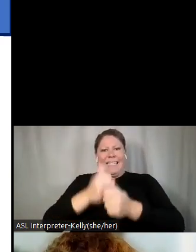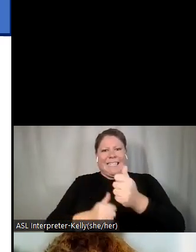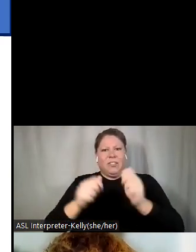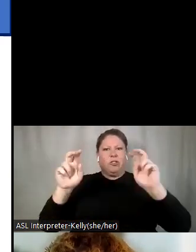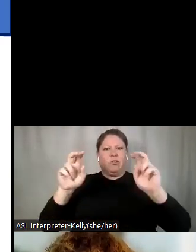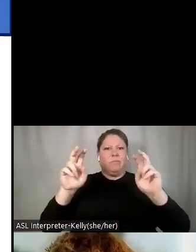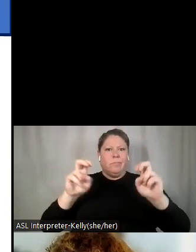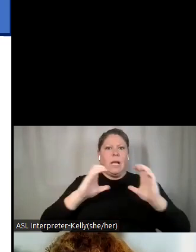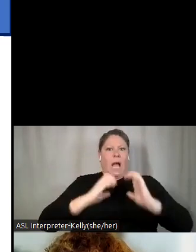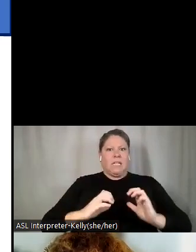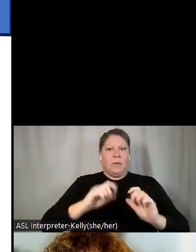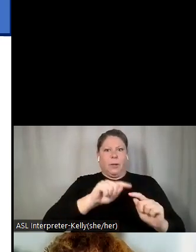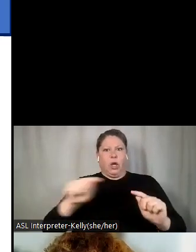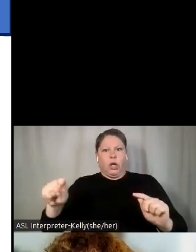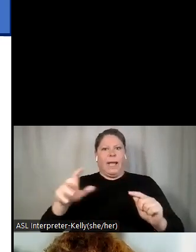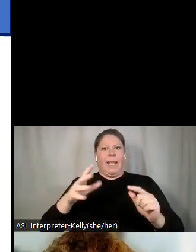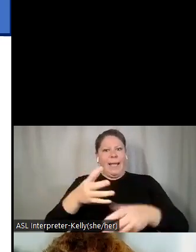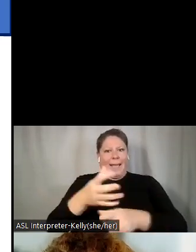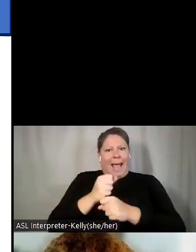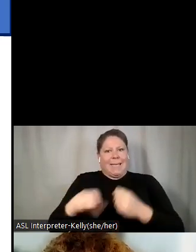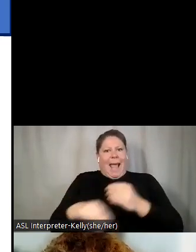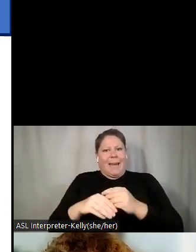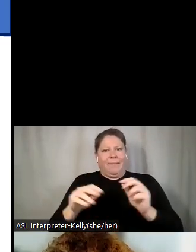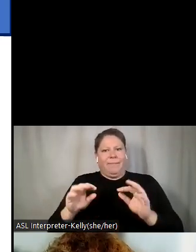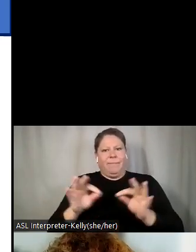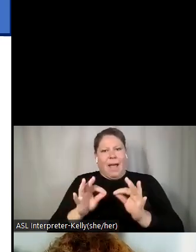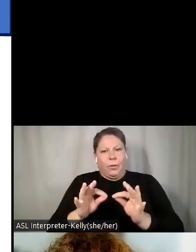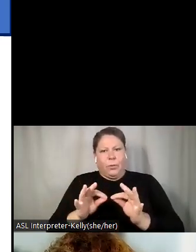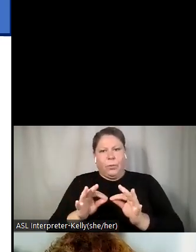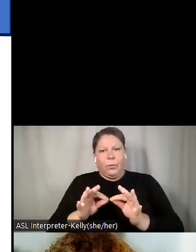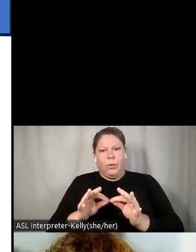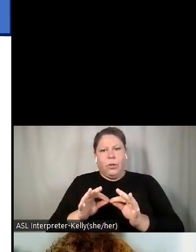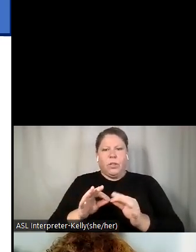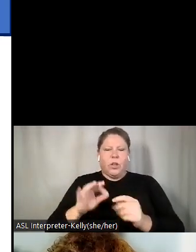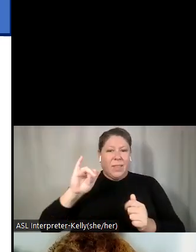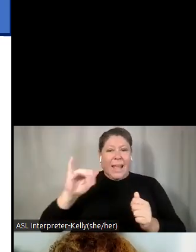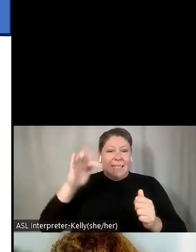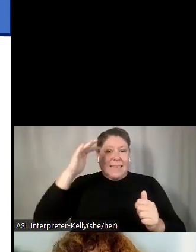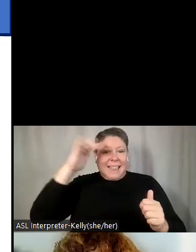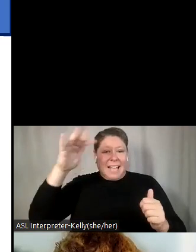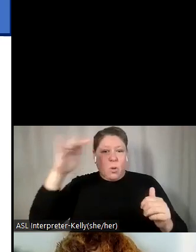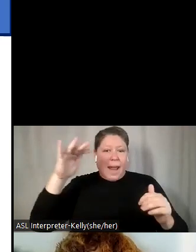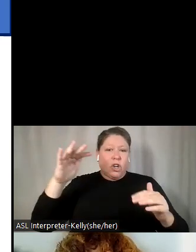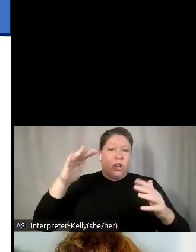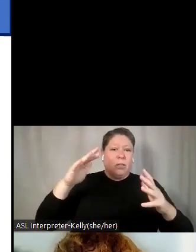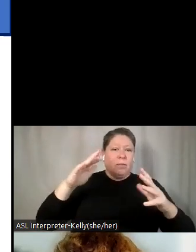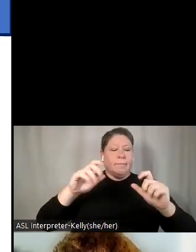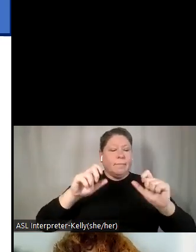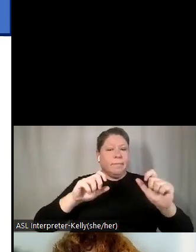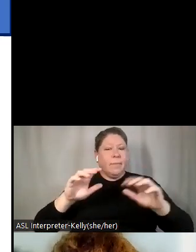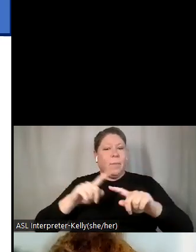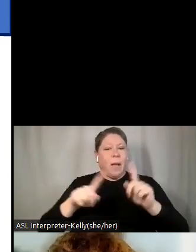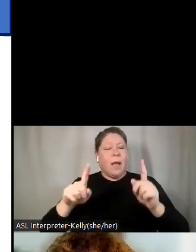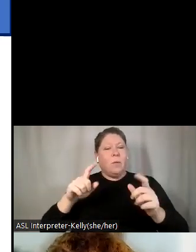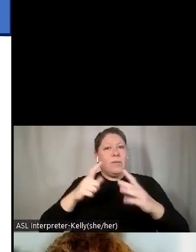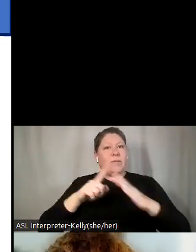value. So we do have a lot of these kinds of theoretical conversations with teams as we're getting started, and it's starting to show a shift in